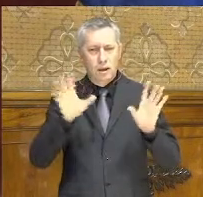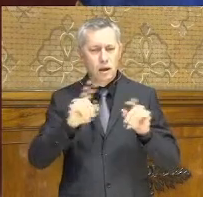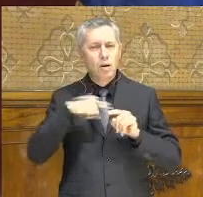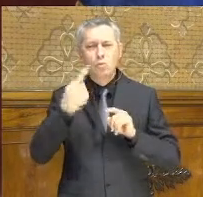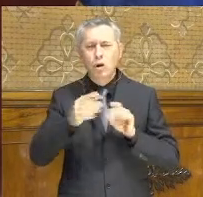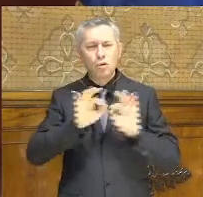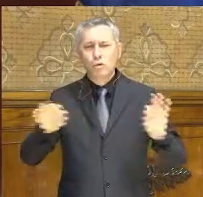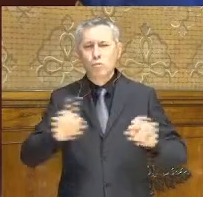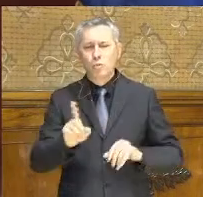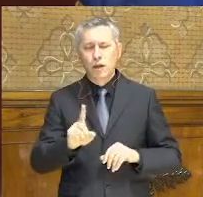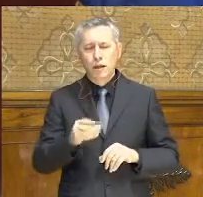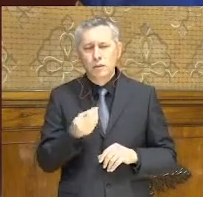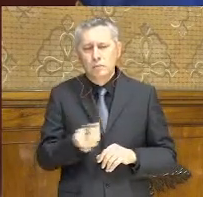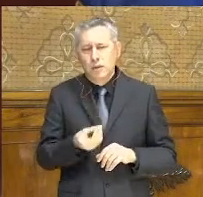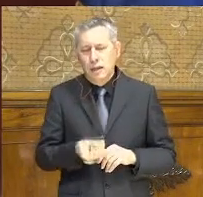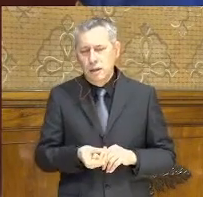freedom?